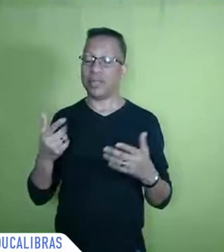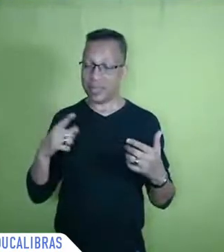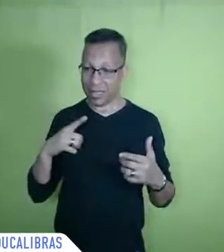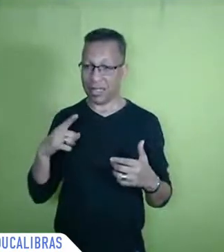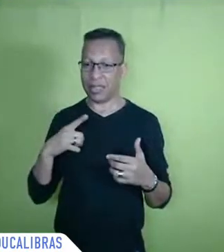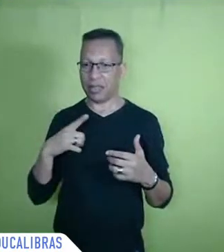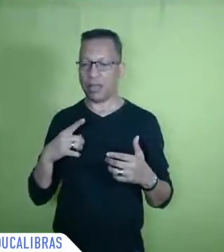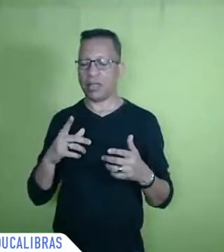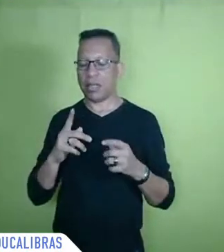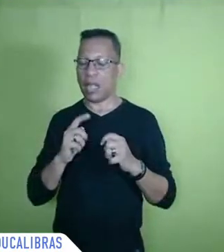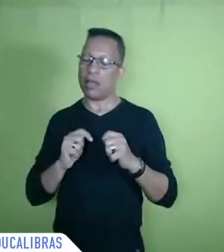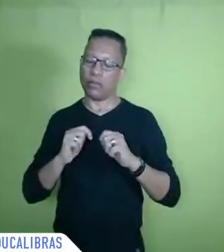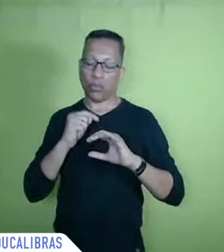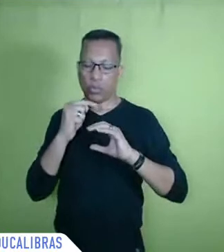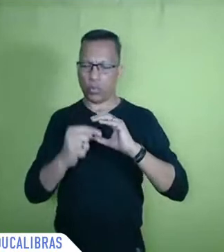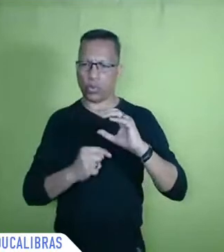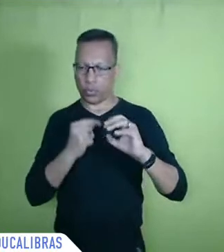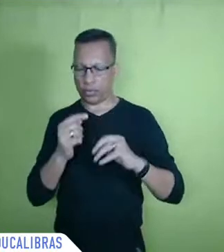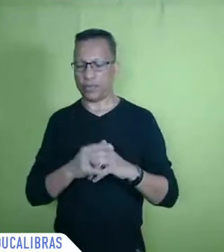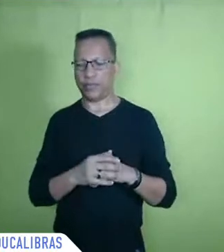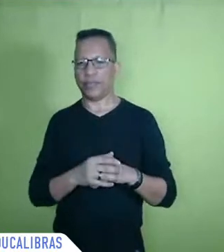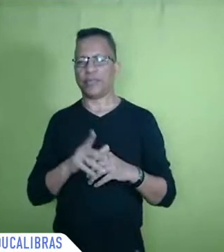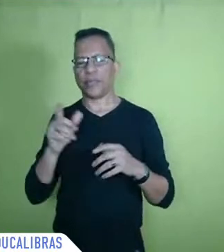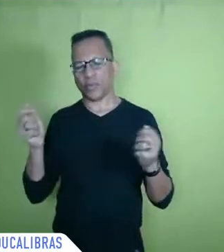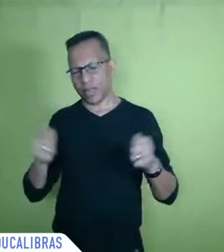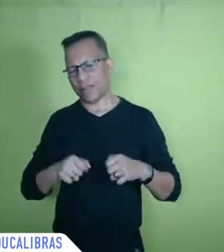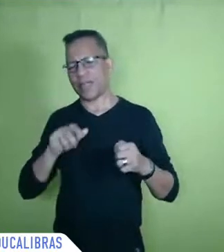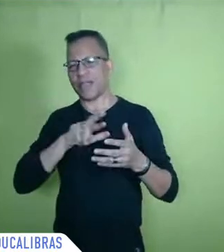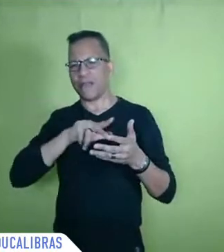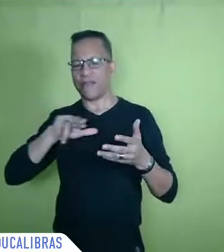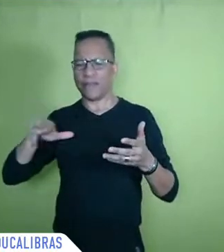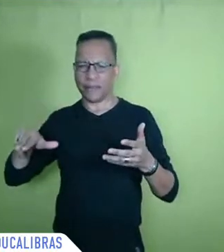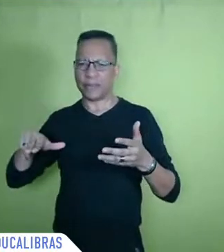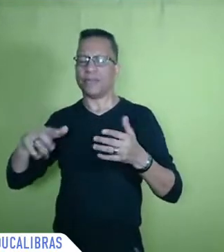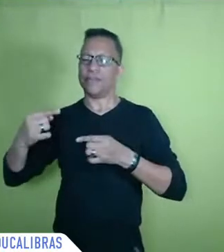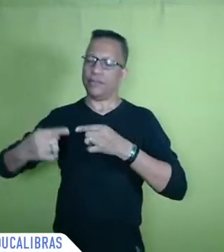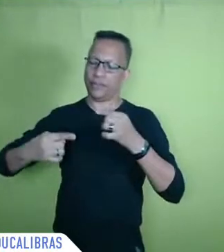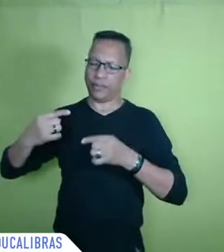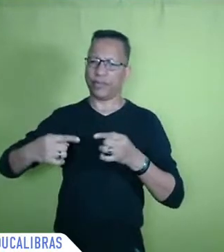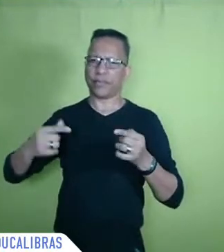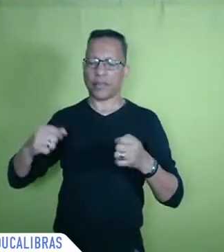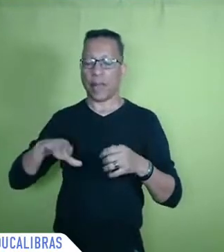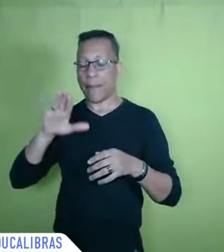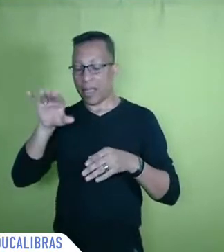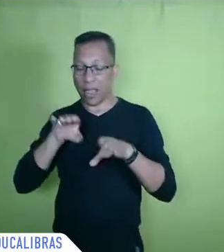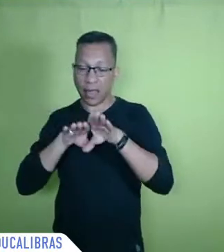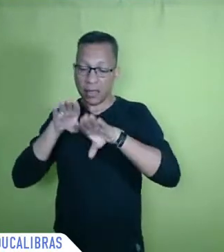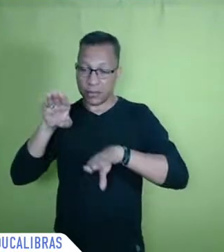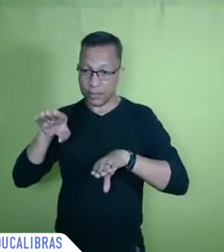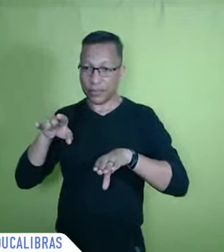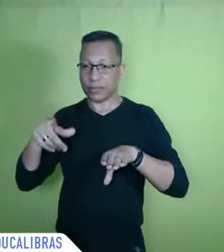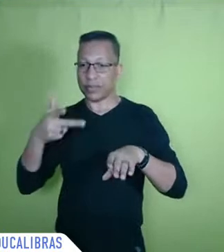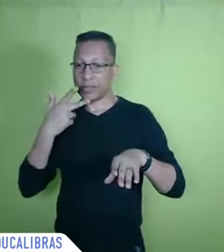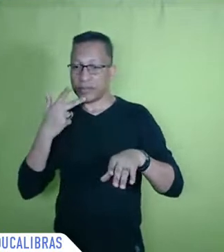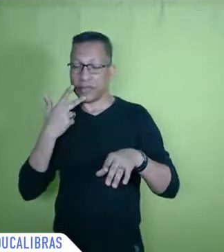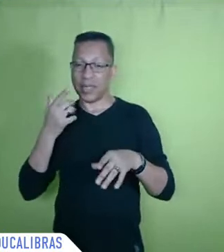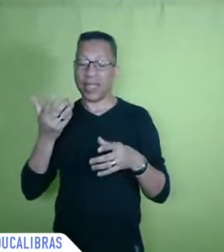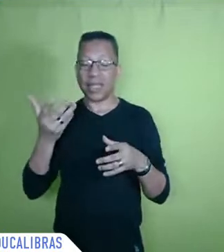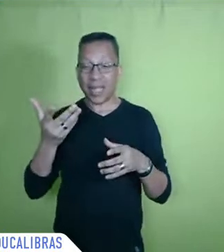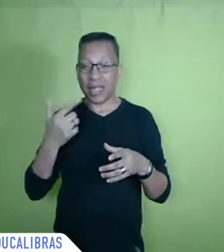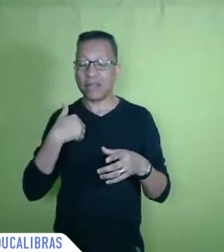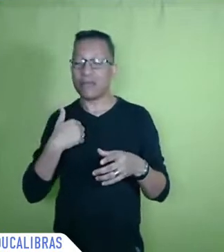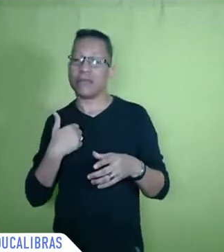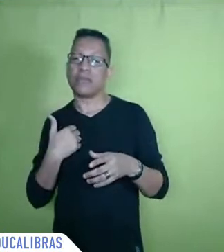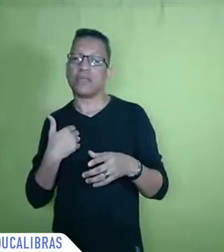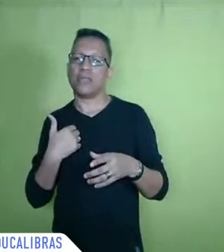depends on the type of inequality you care about. If it's to do with the bottom, the middle, or the top, there's a range of policies that